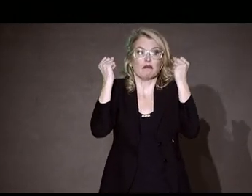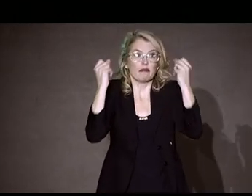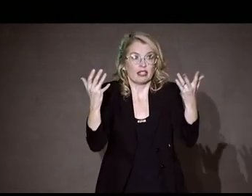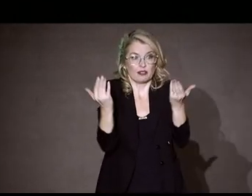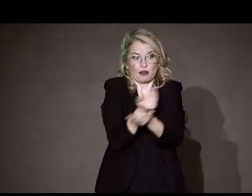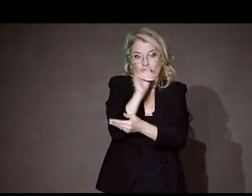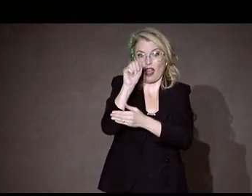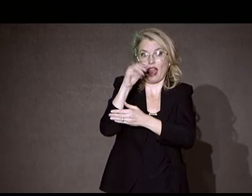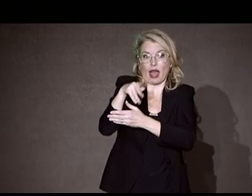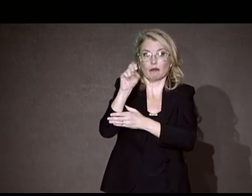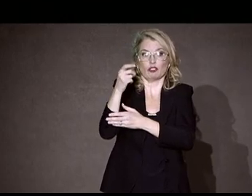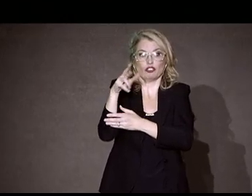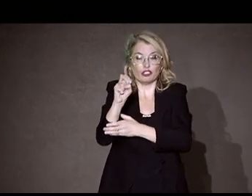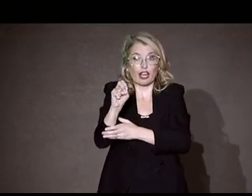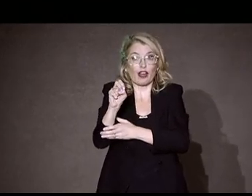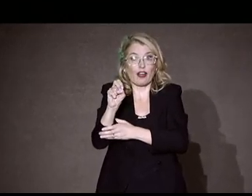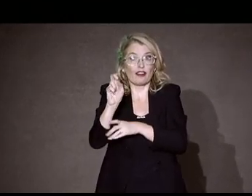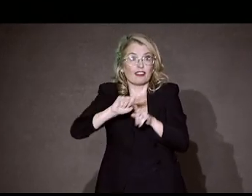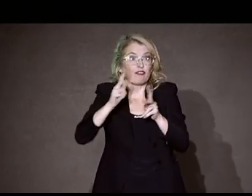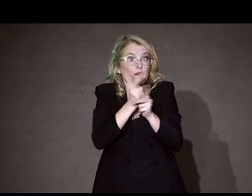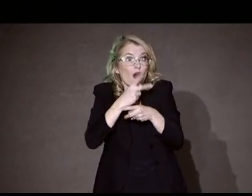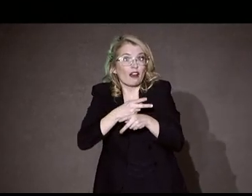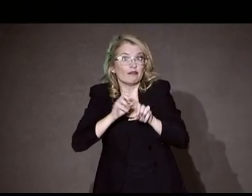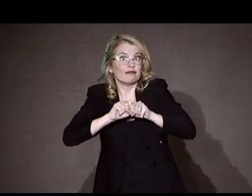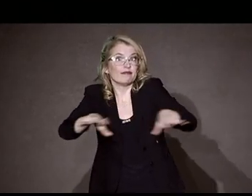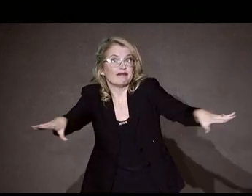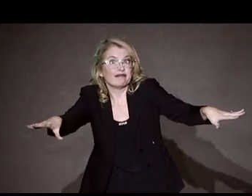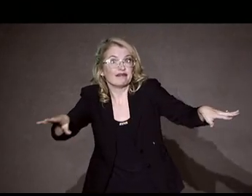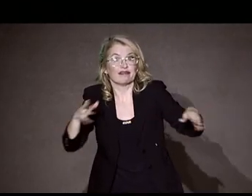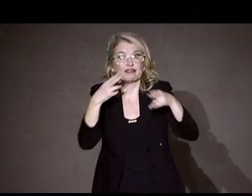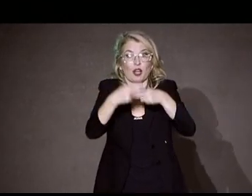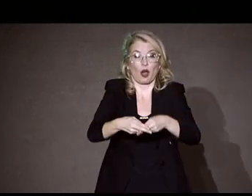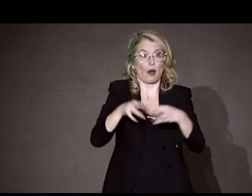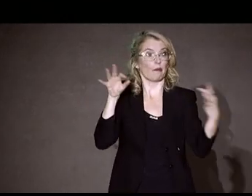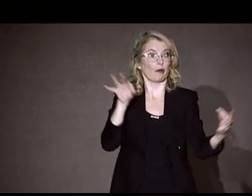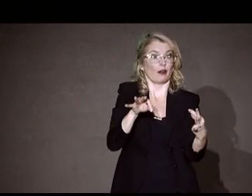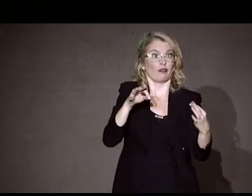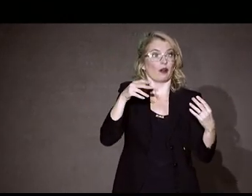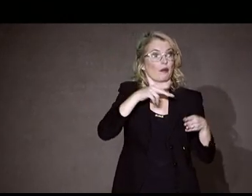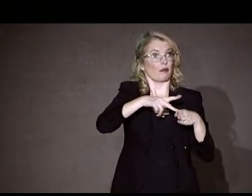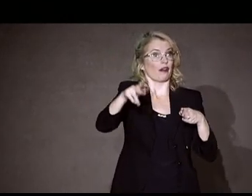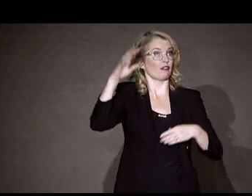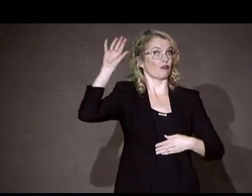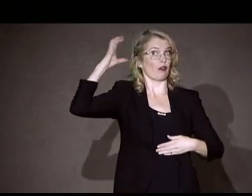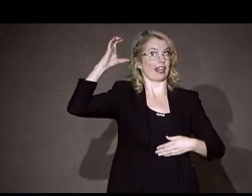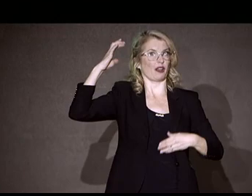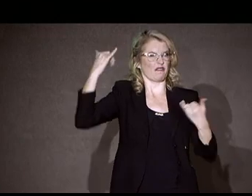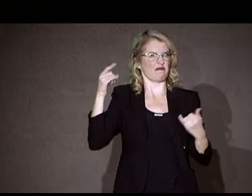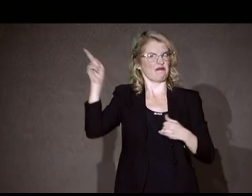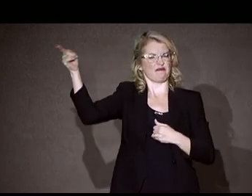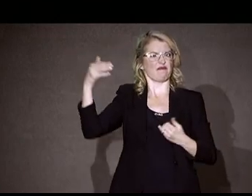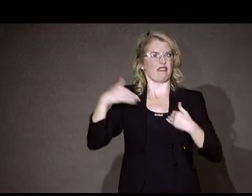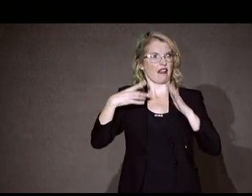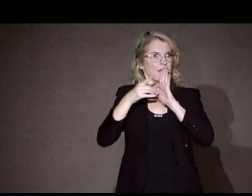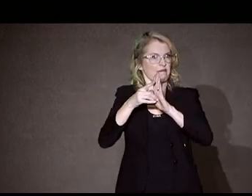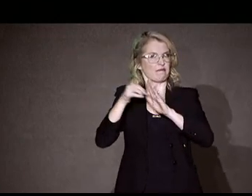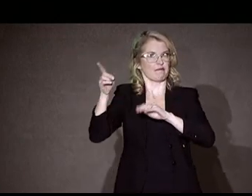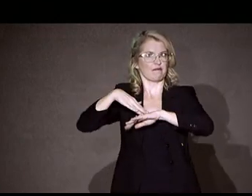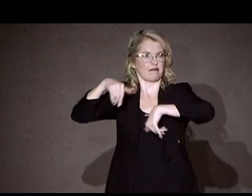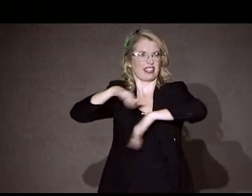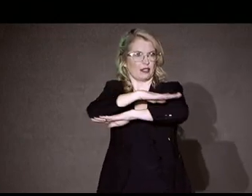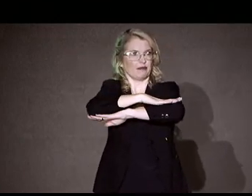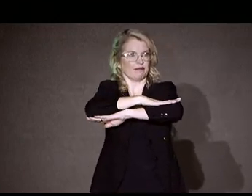new AmpShare compatible products hitting the market, such as the Perfect Pro radio, which is on display in the Bosch booth this